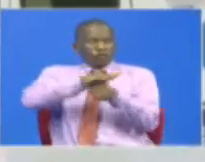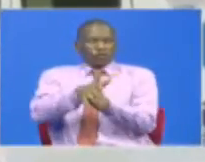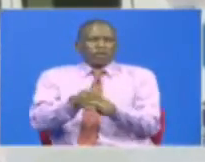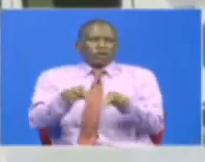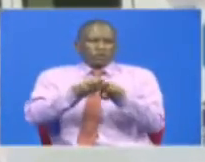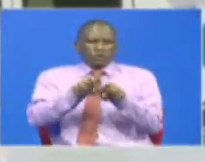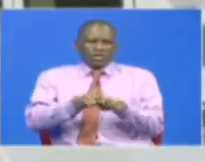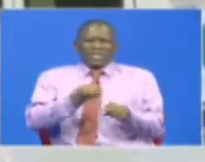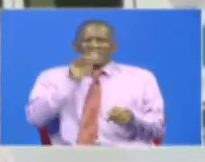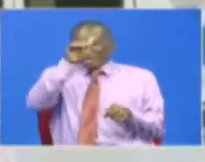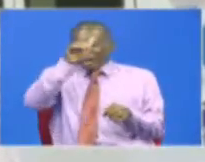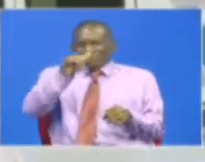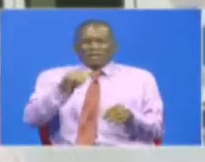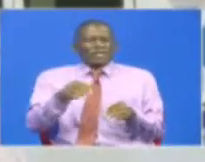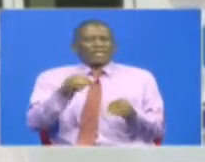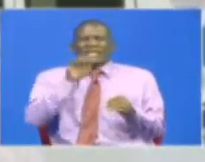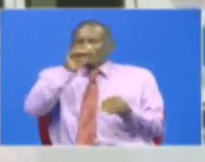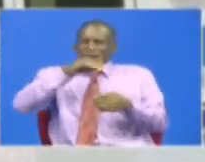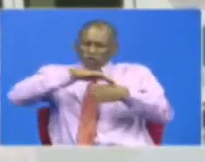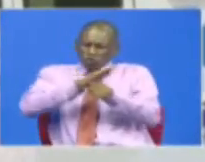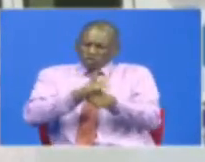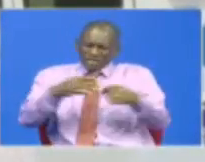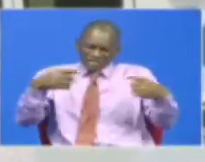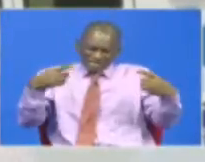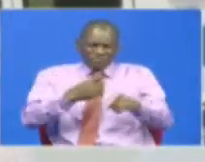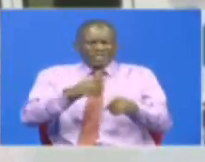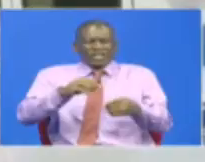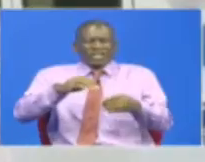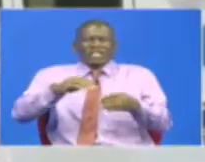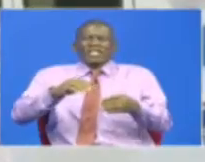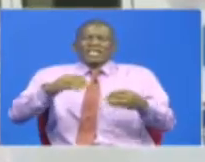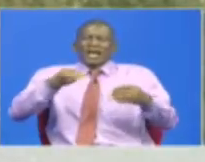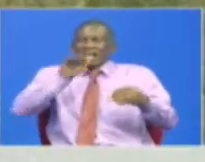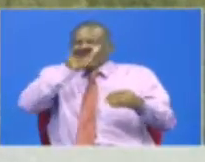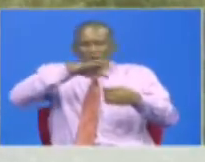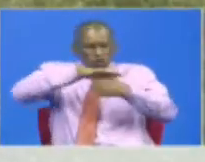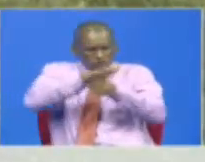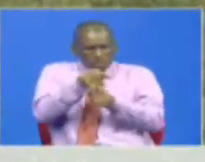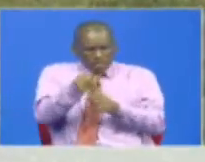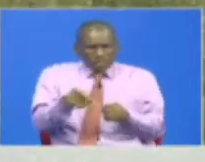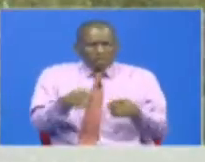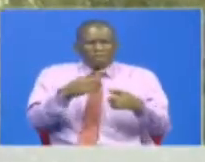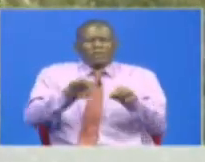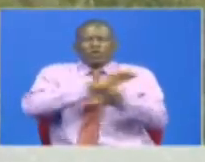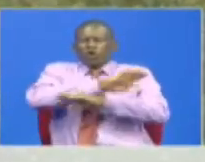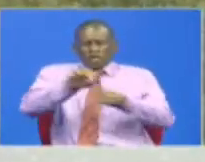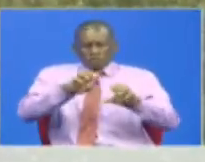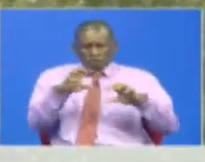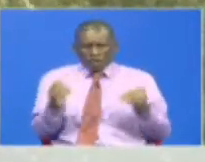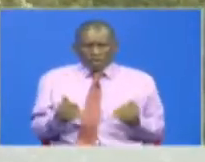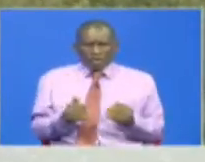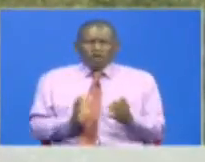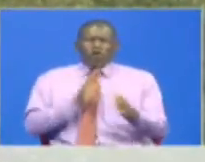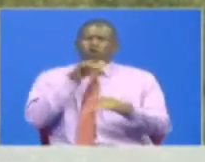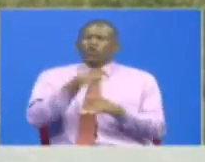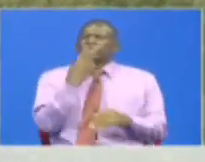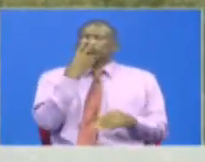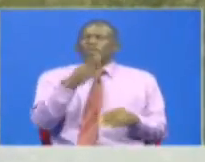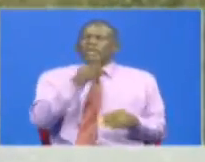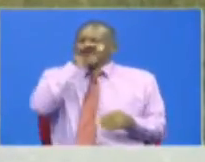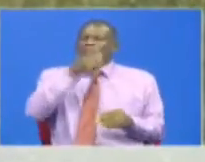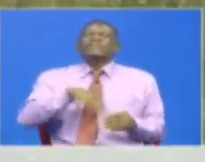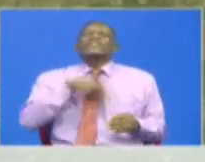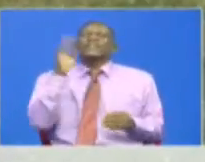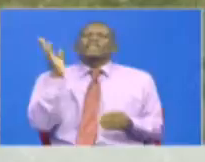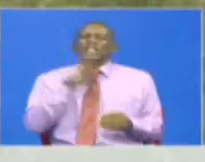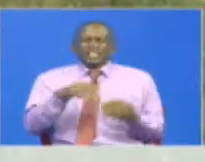camel one, the Muscovy. But they were all in good state. Ngamia zaidi 200 imeripotiwa wamekufa. Na